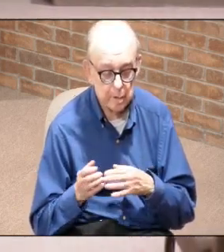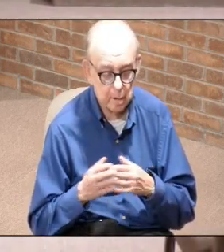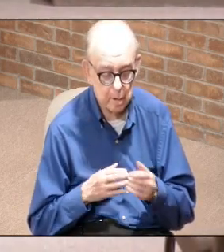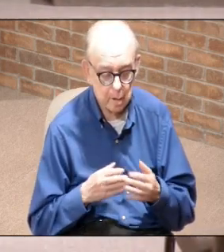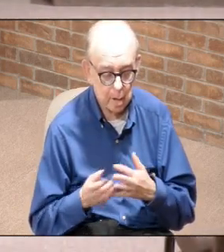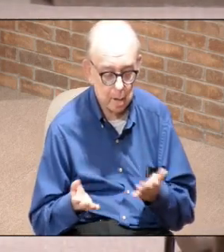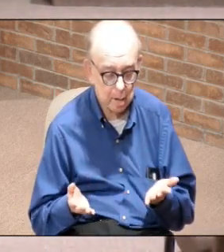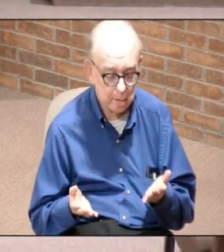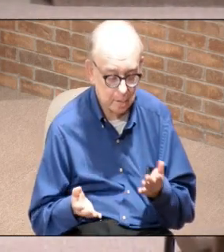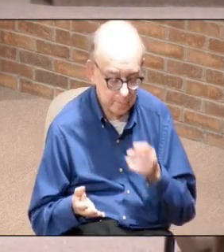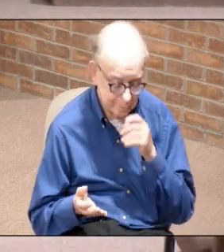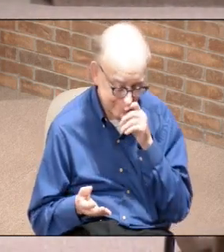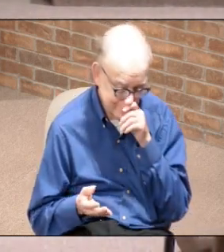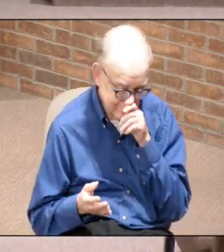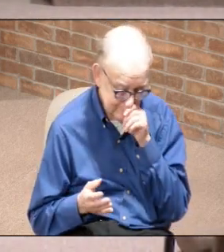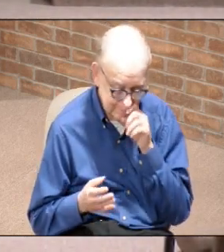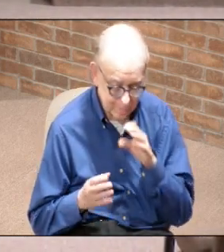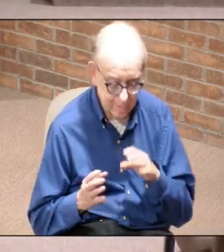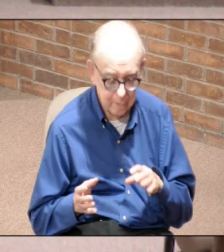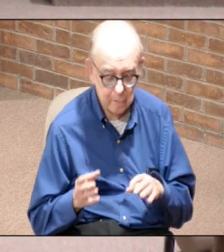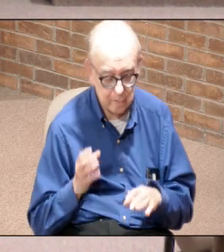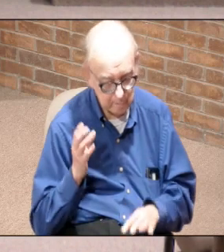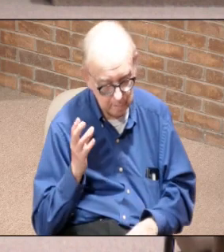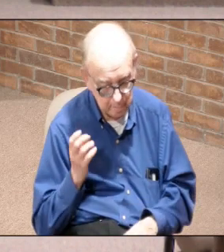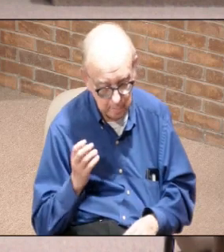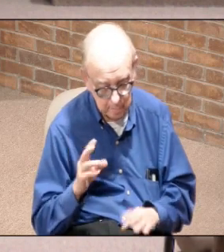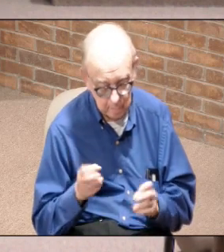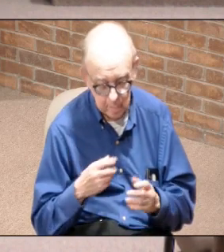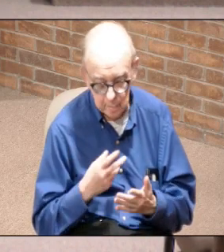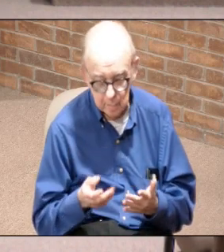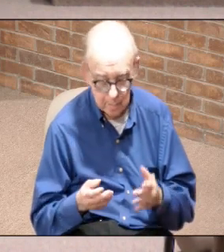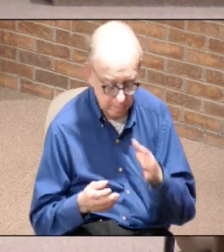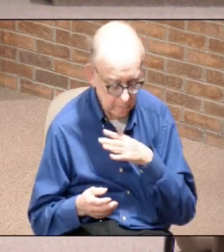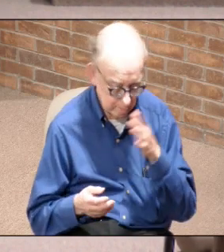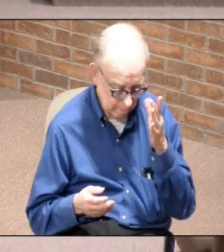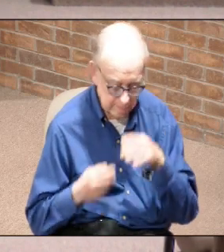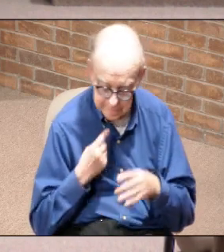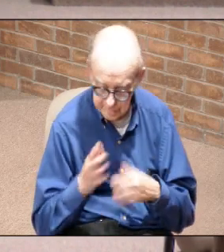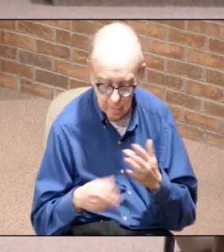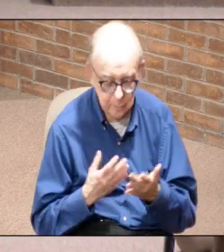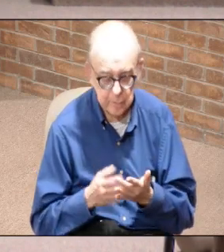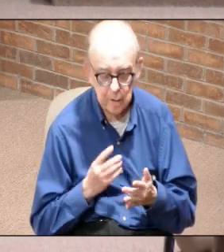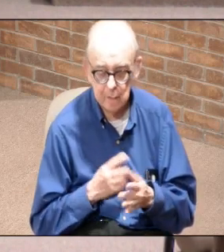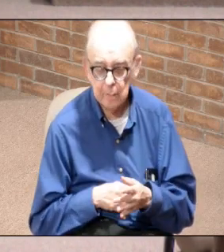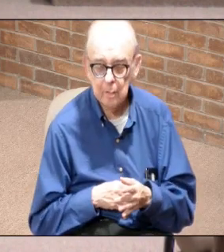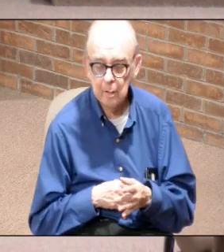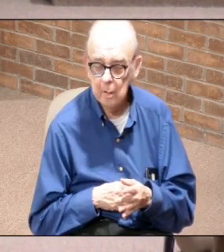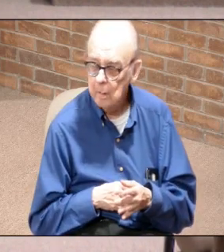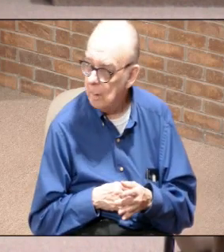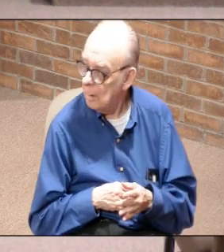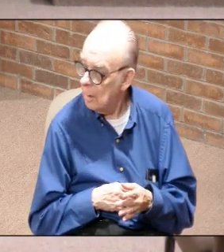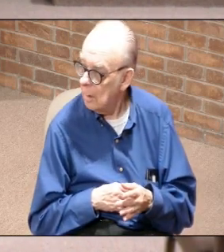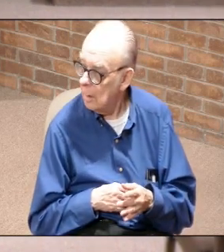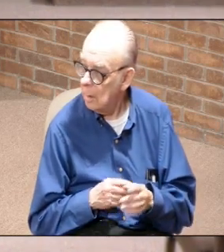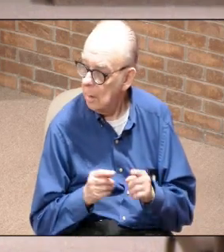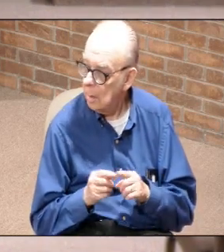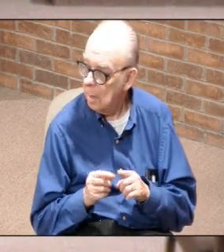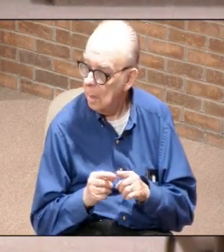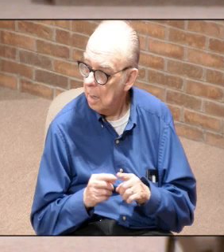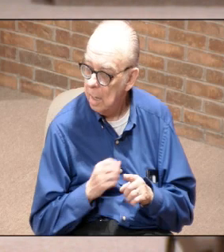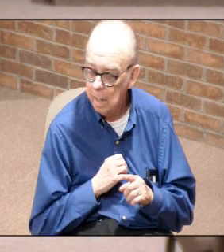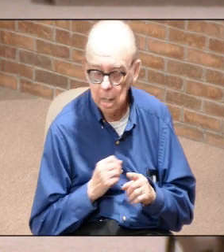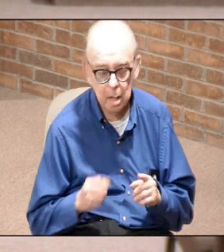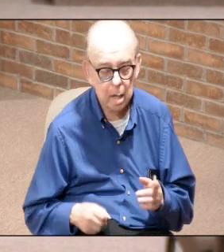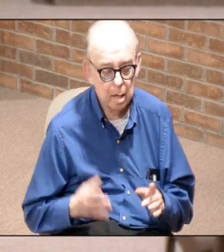in academia. Sayings that moms and dads say all the time. The words of